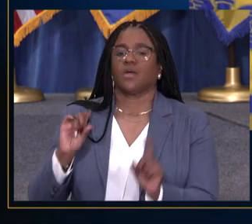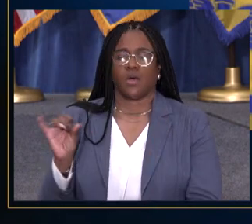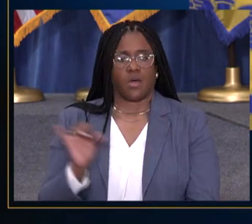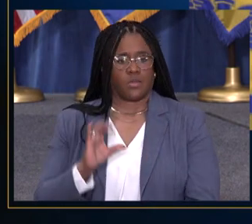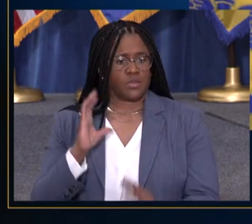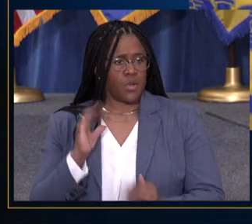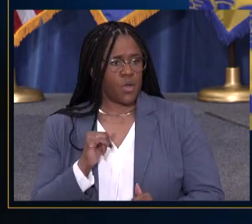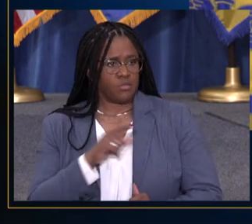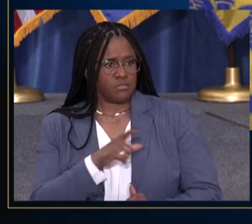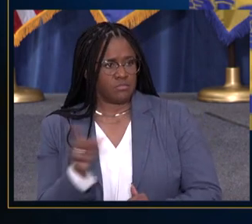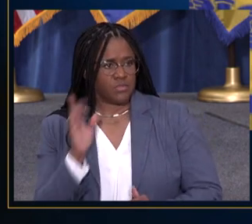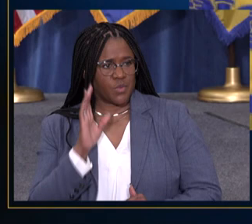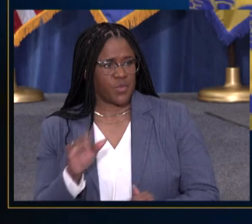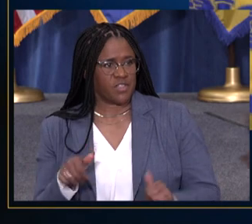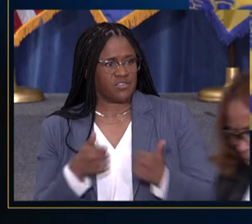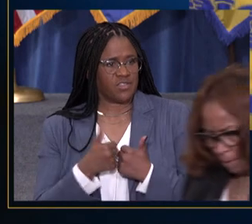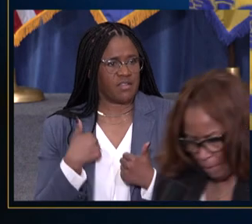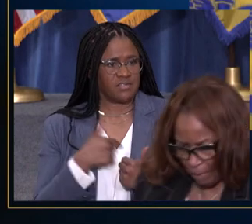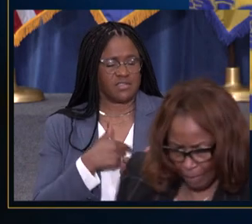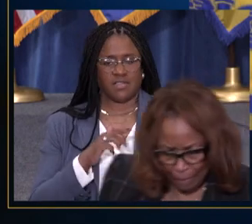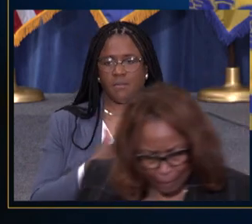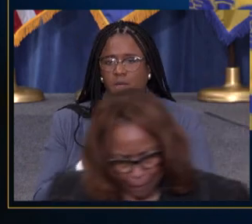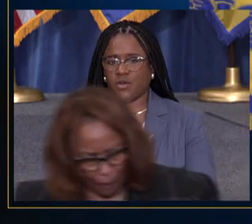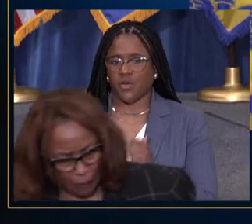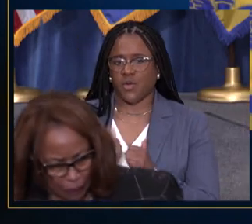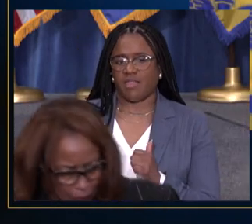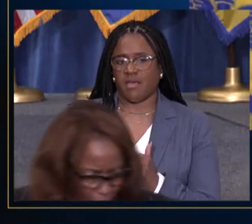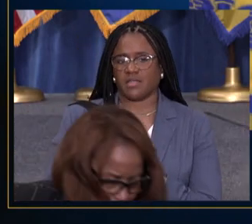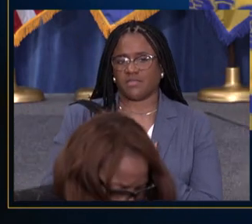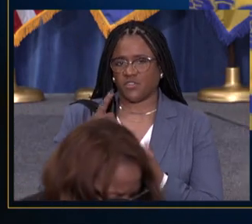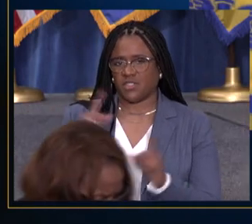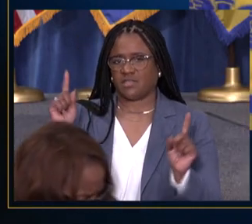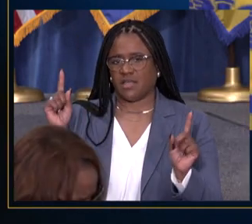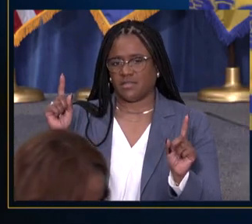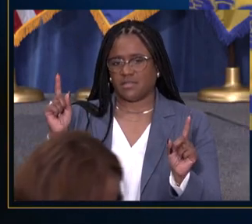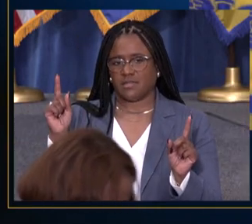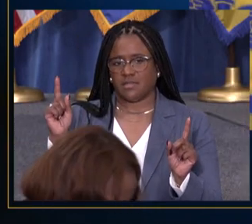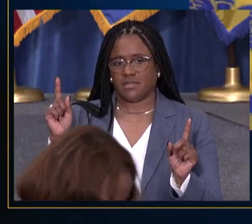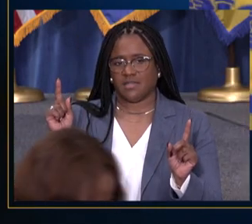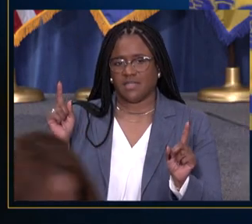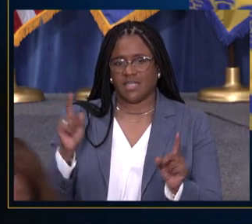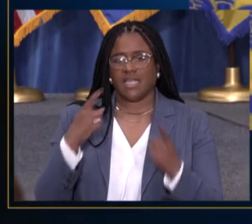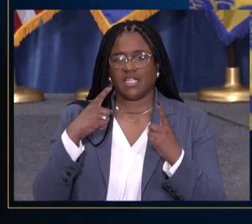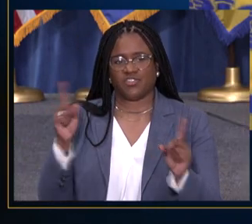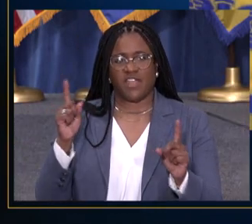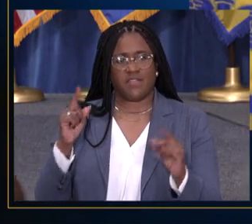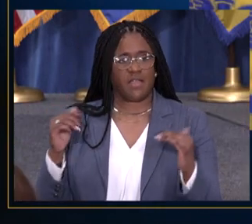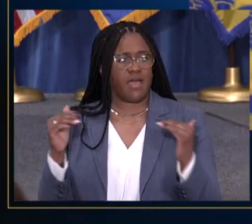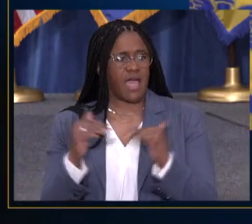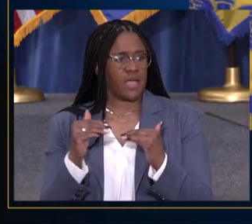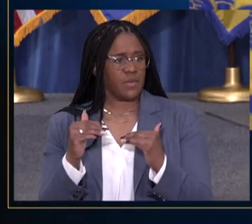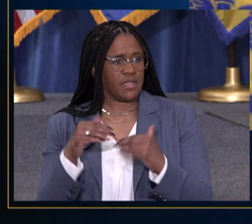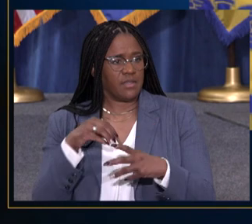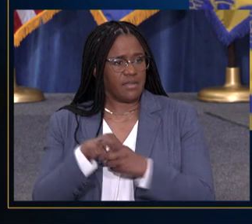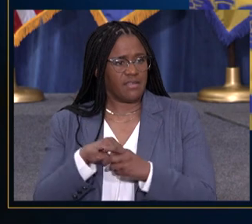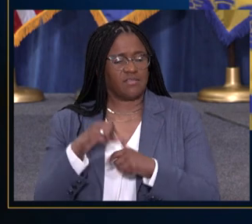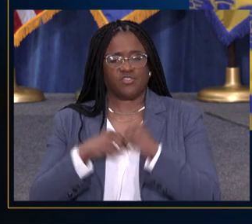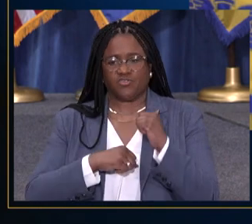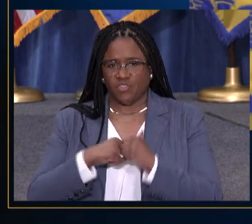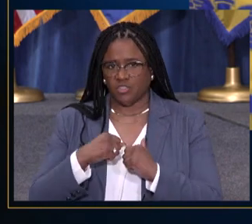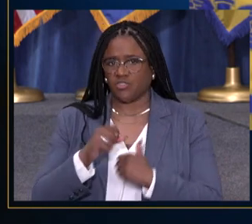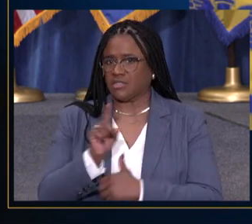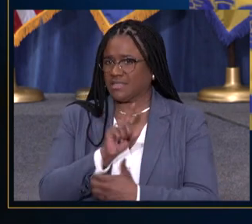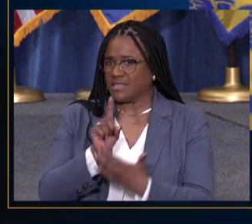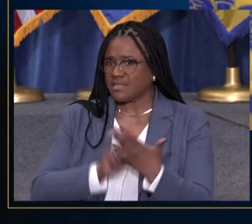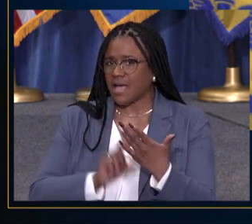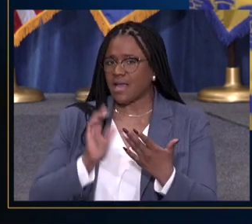hope that you will challenge us and partner with us to be successful in achieving equity in the structures and